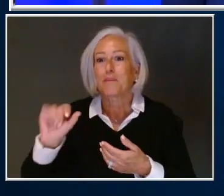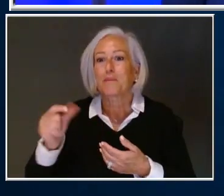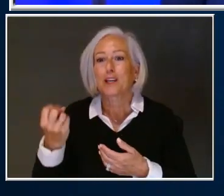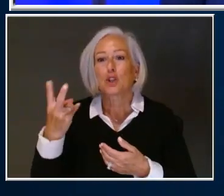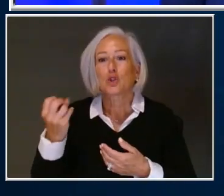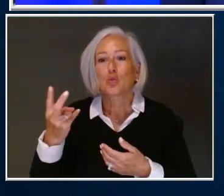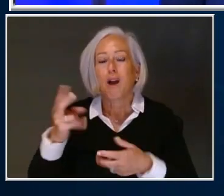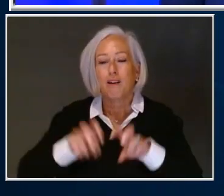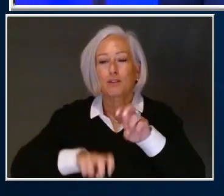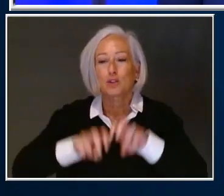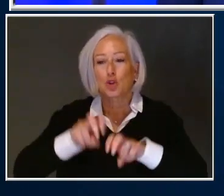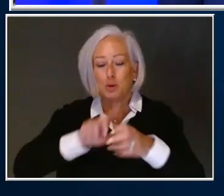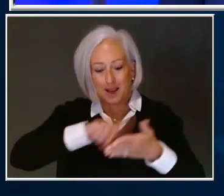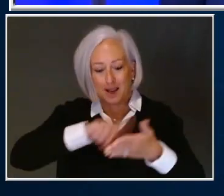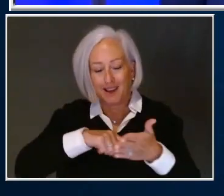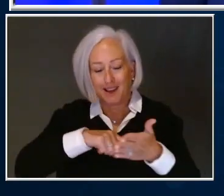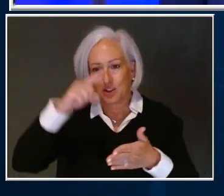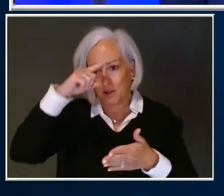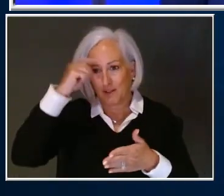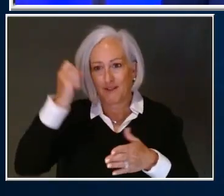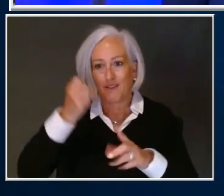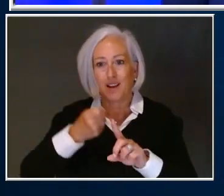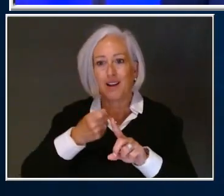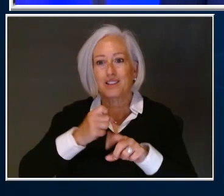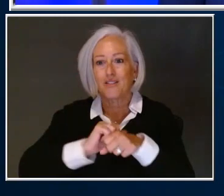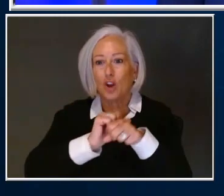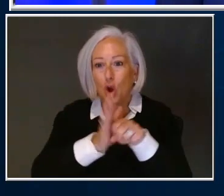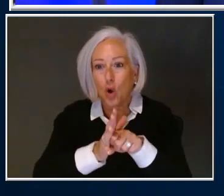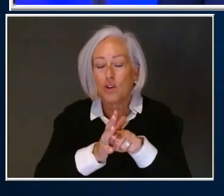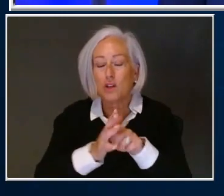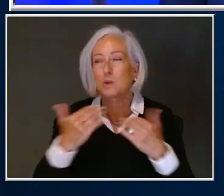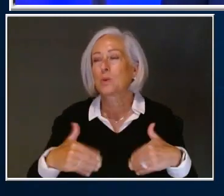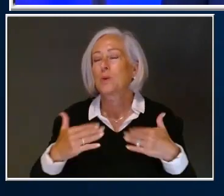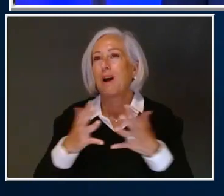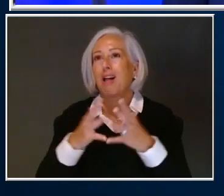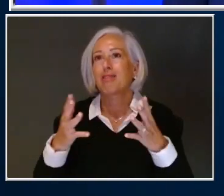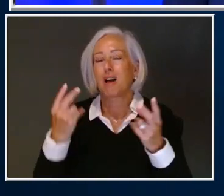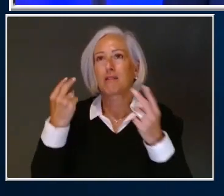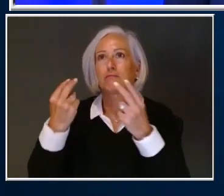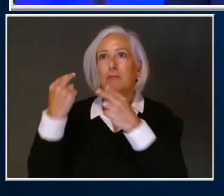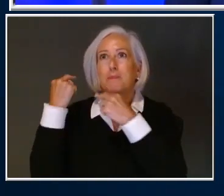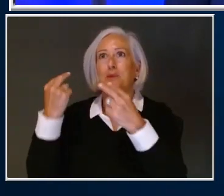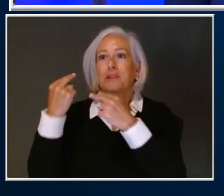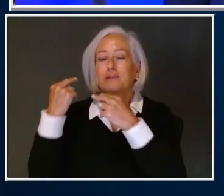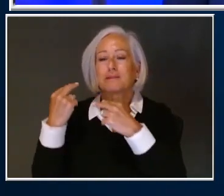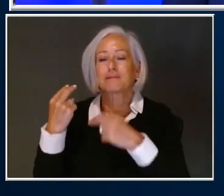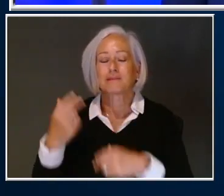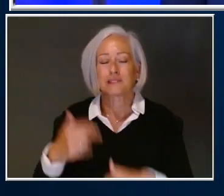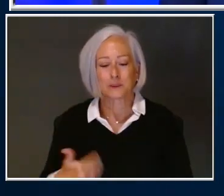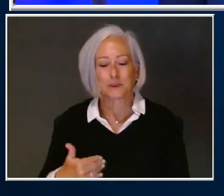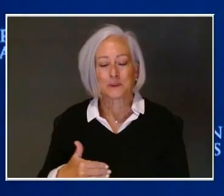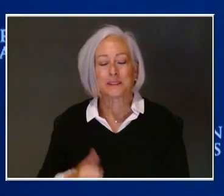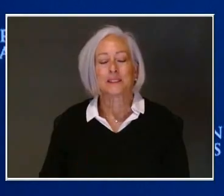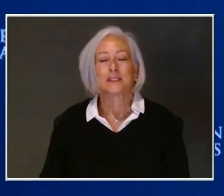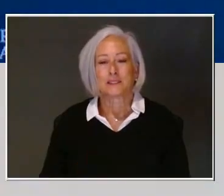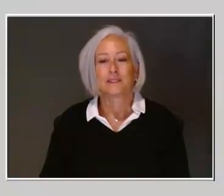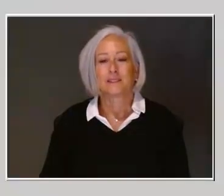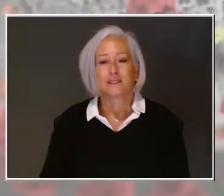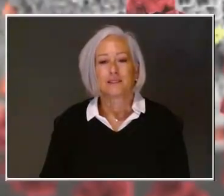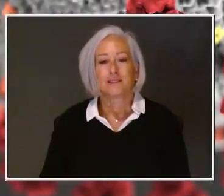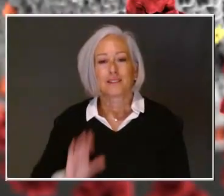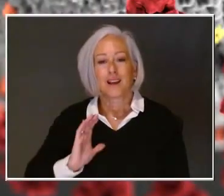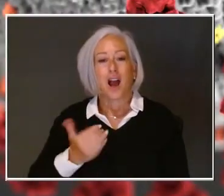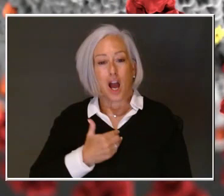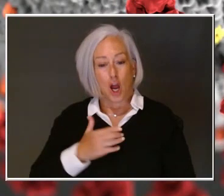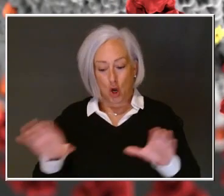of memories that are being rehashed right now for sure. But I think on a good note as well, our active cases in the